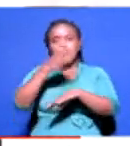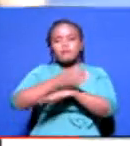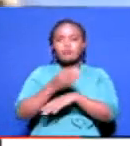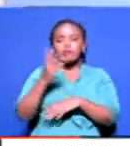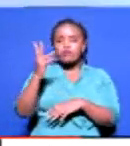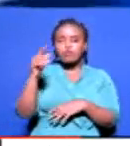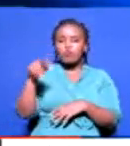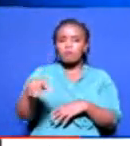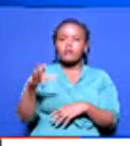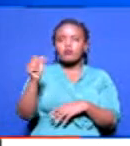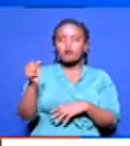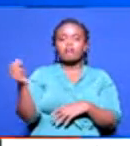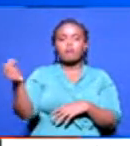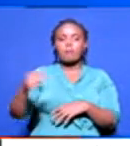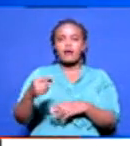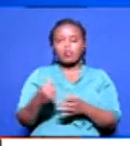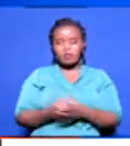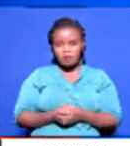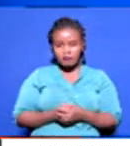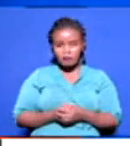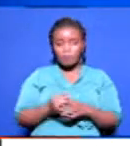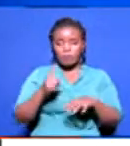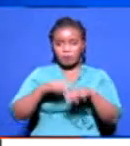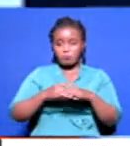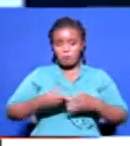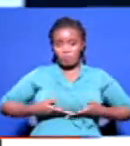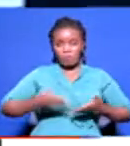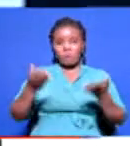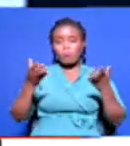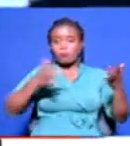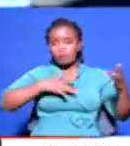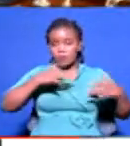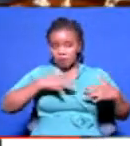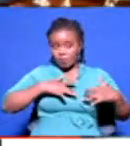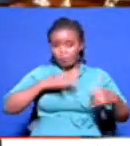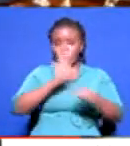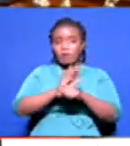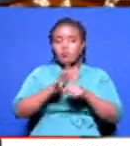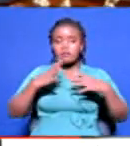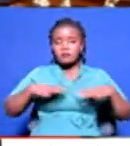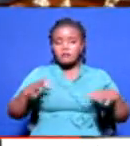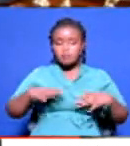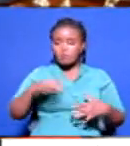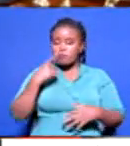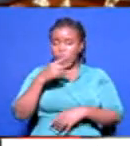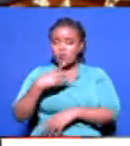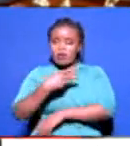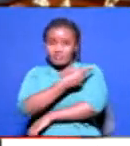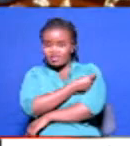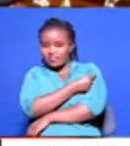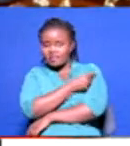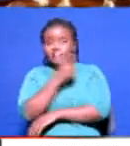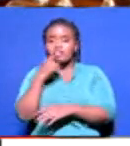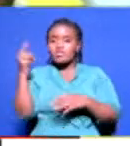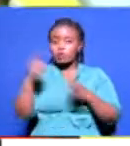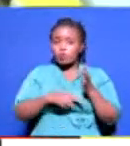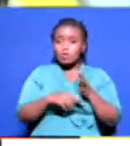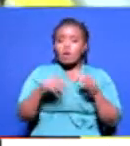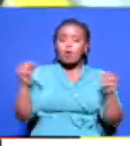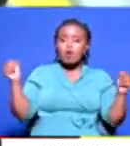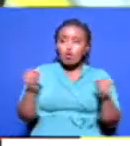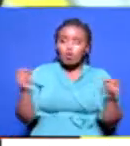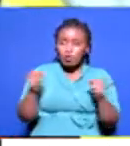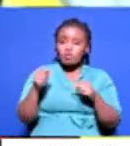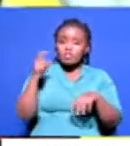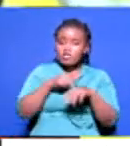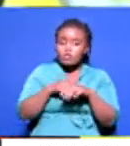earlier. While expressing concern on the low number of Kenyans getting vaccinated, Ahwale warned that the cold season between April and June